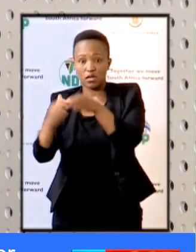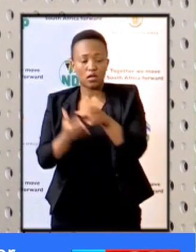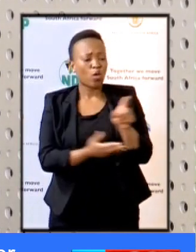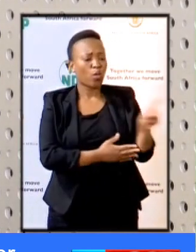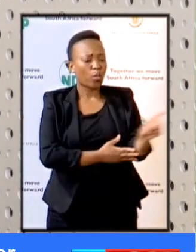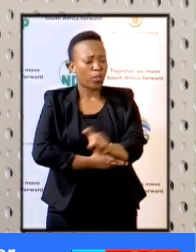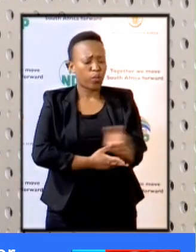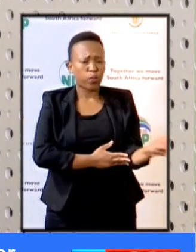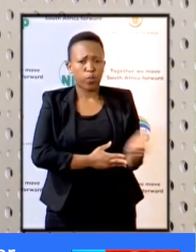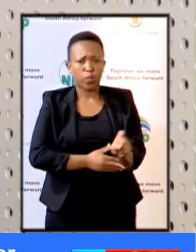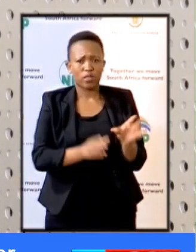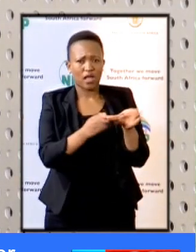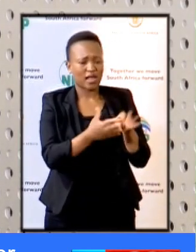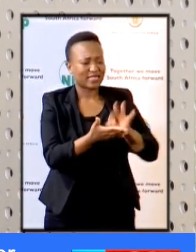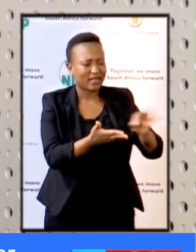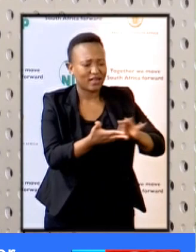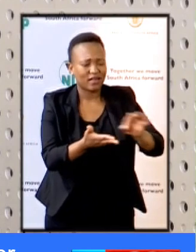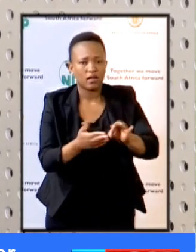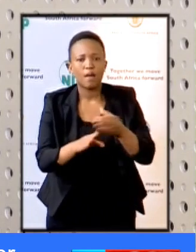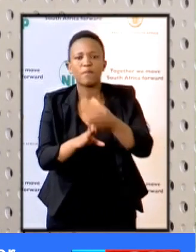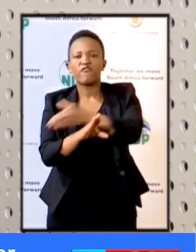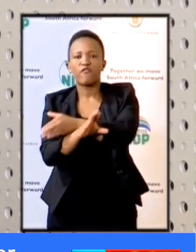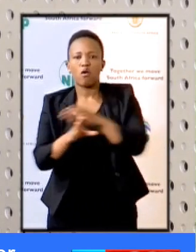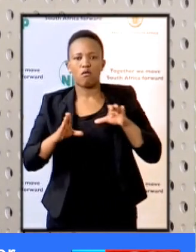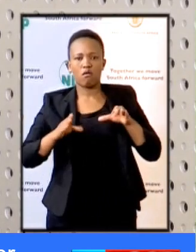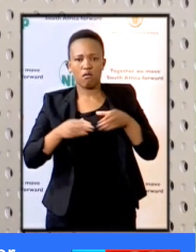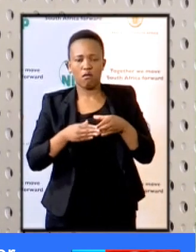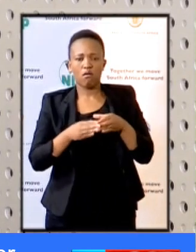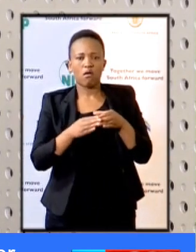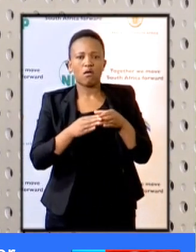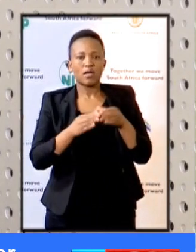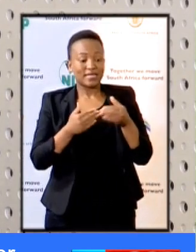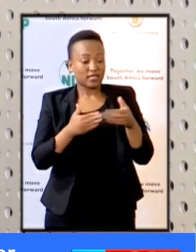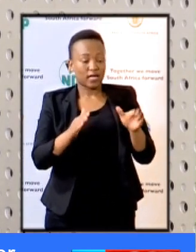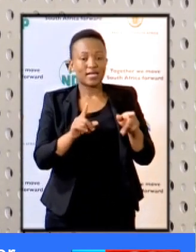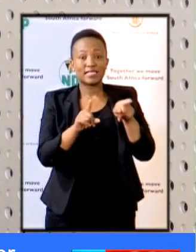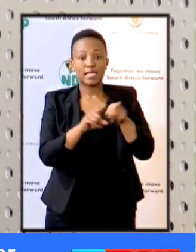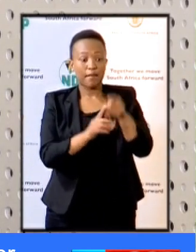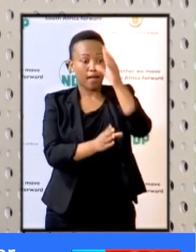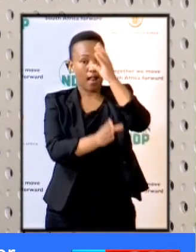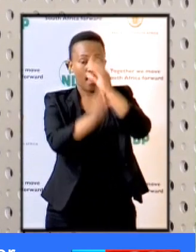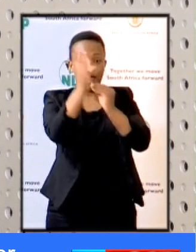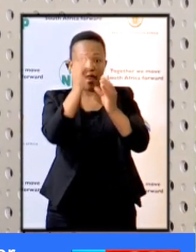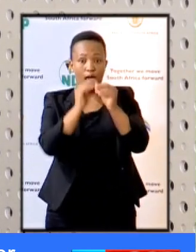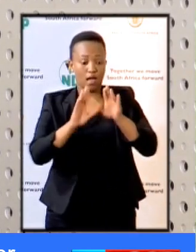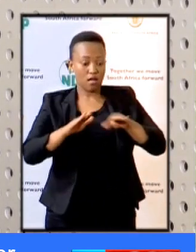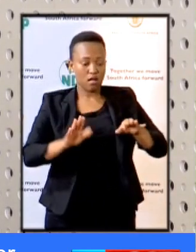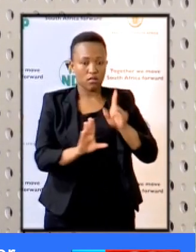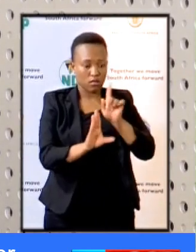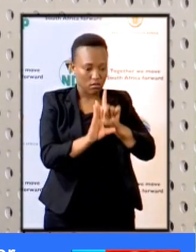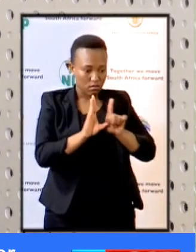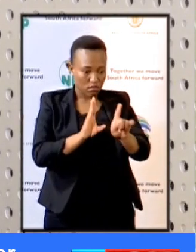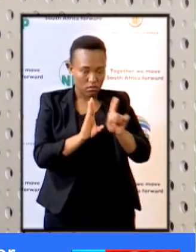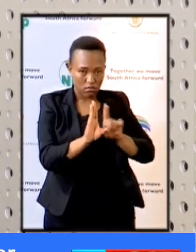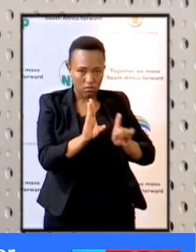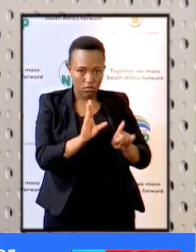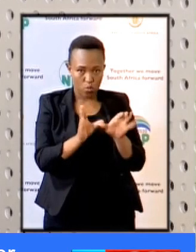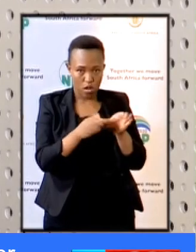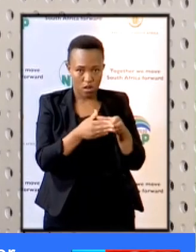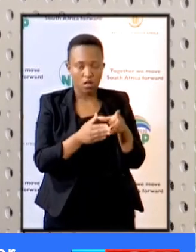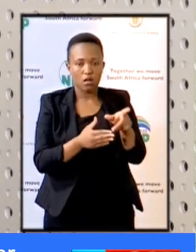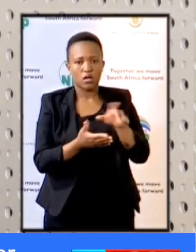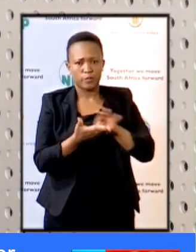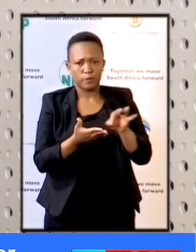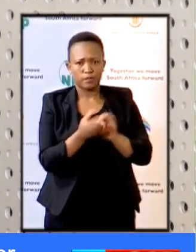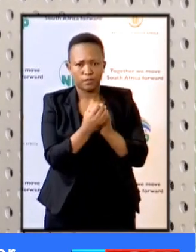classes start. Learners' hands will be sanitized as when they enter classroom. There will be